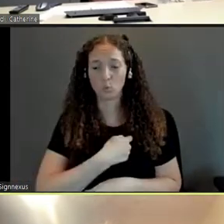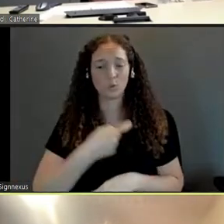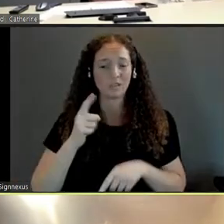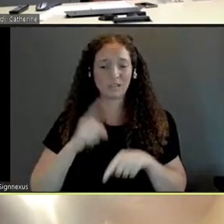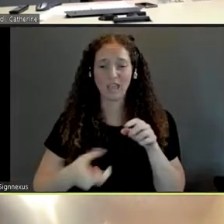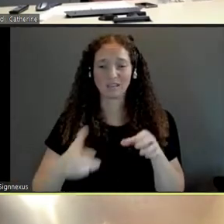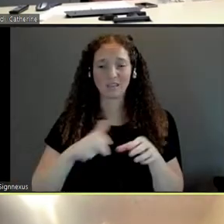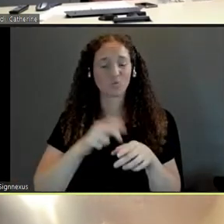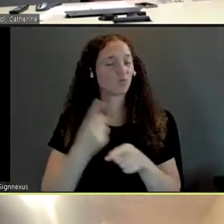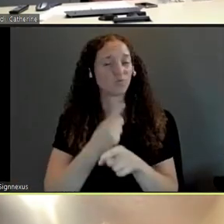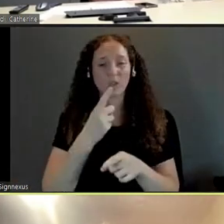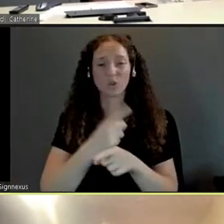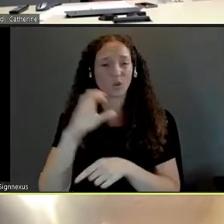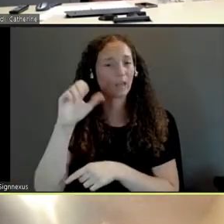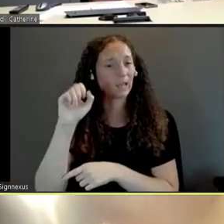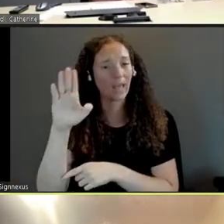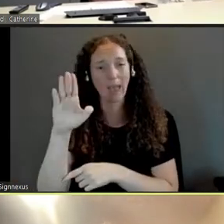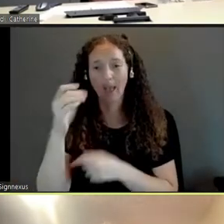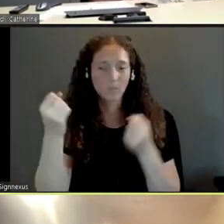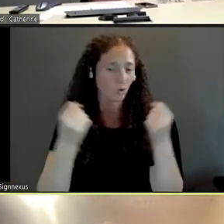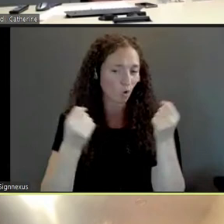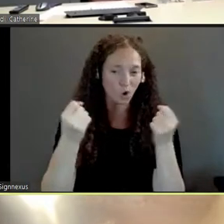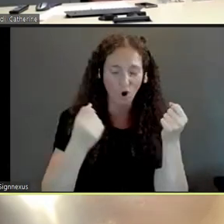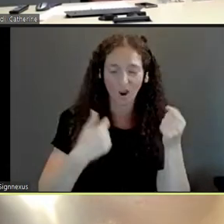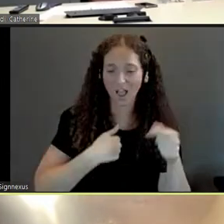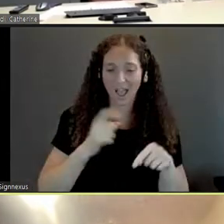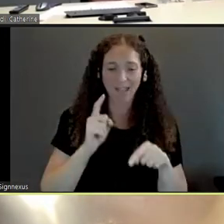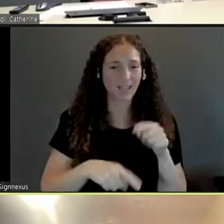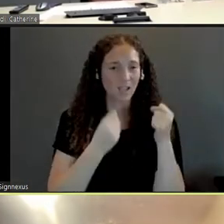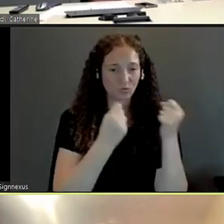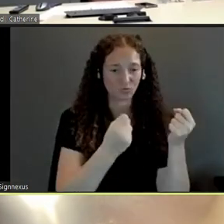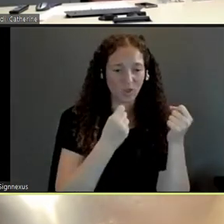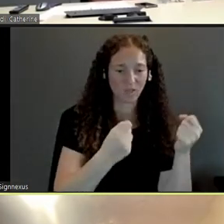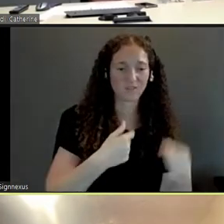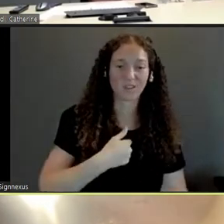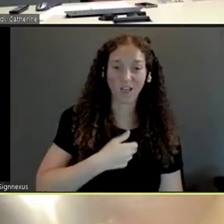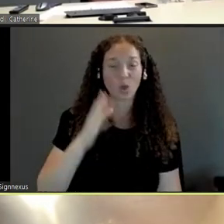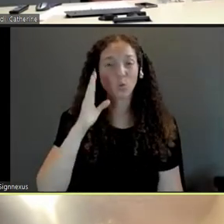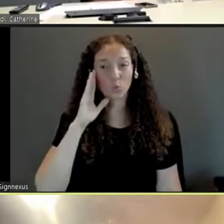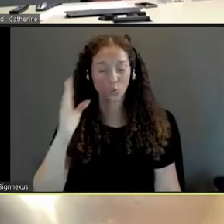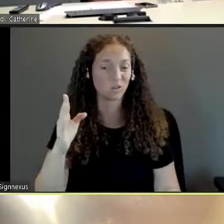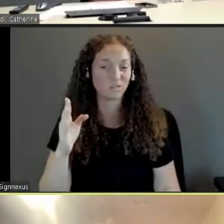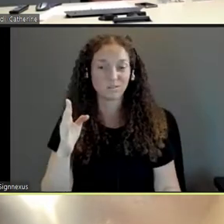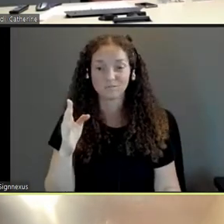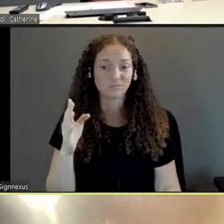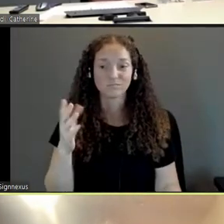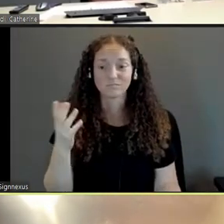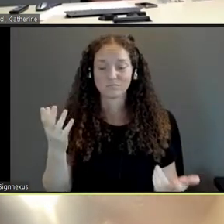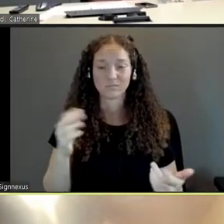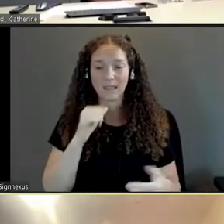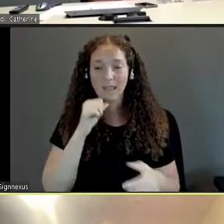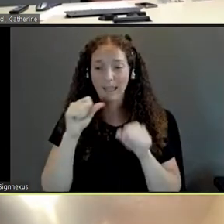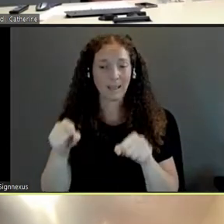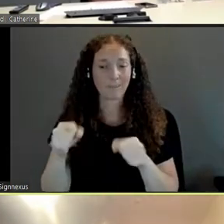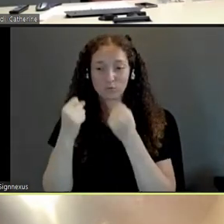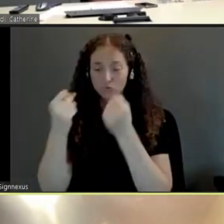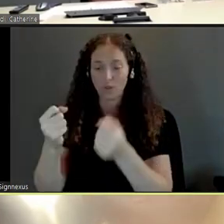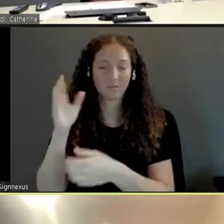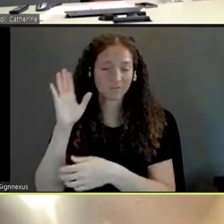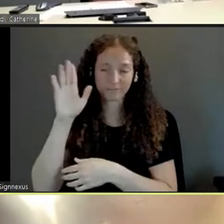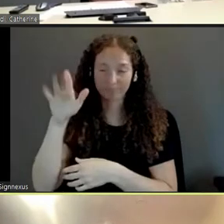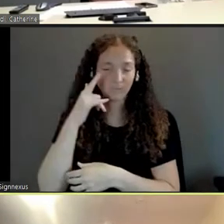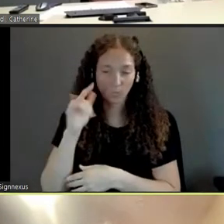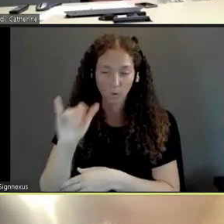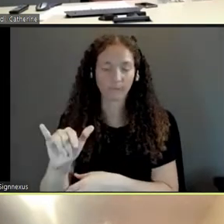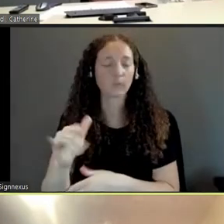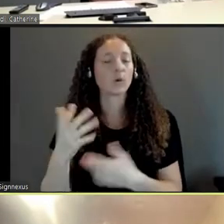with someone else. I am unable to drive and will be unable to drive for my entire life. So increasing access